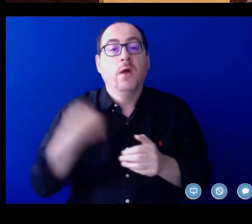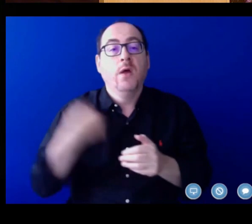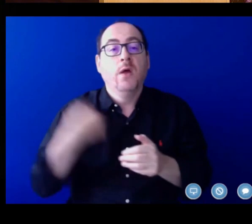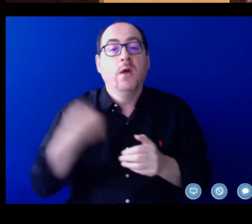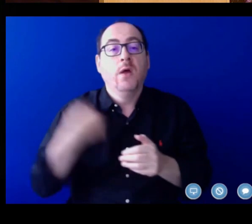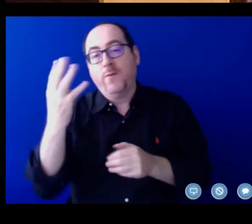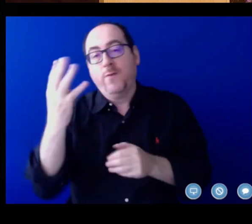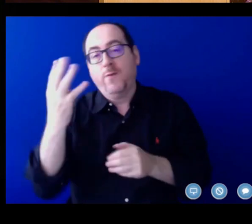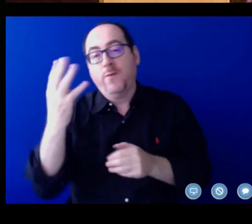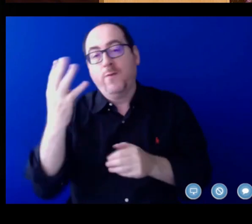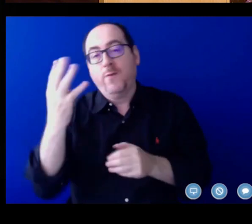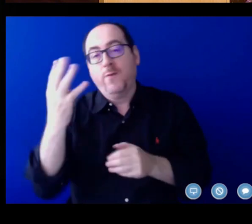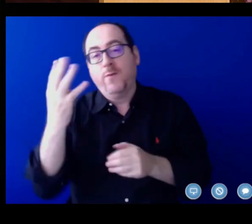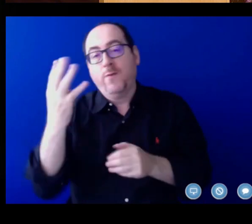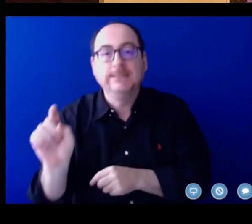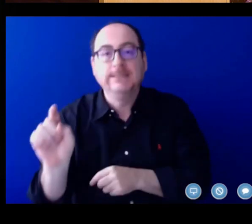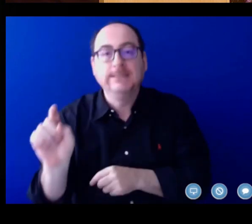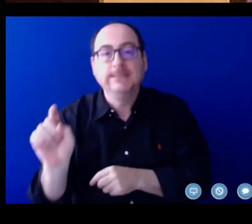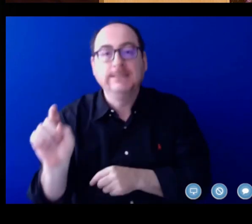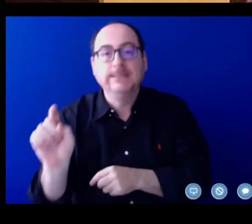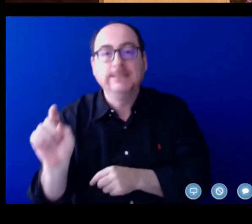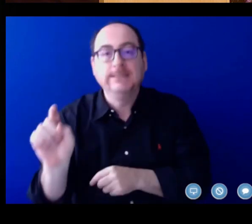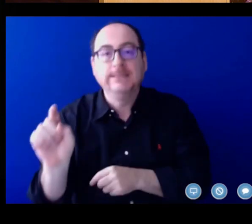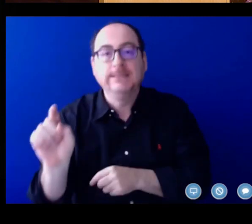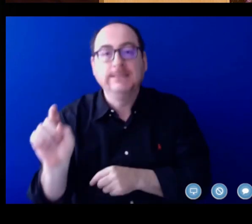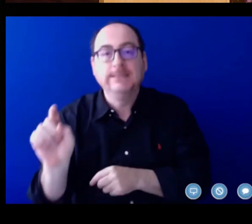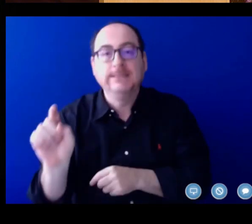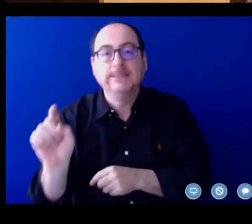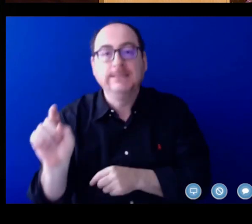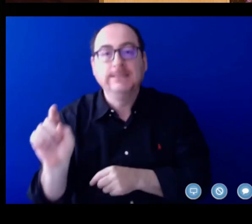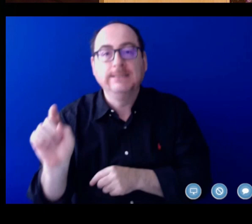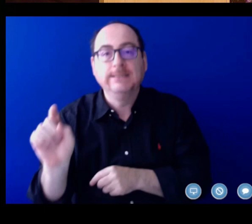drawn on a lot in my work in education settings. The framework